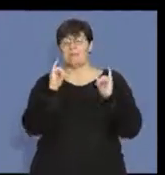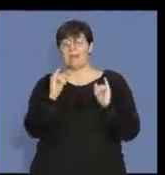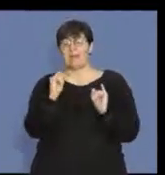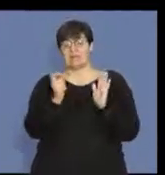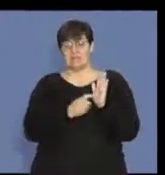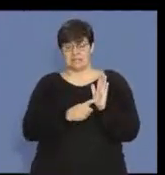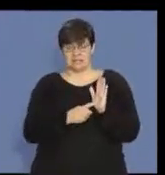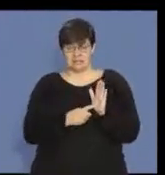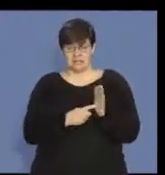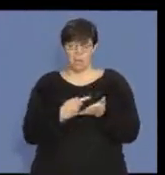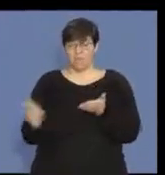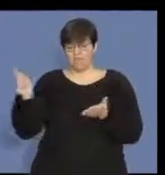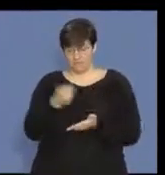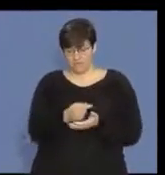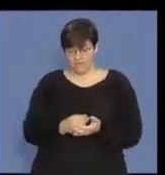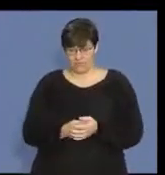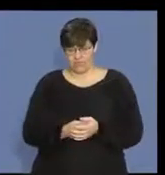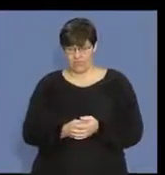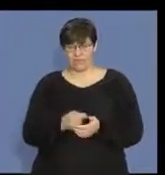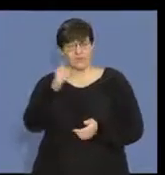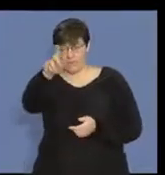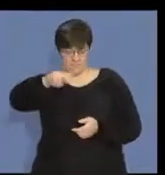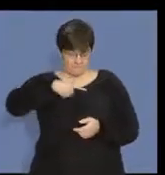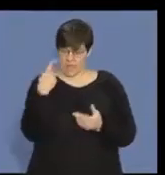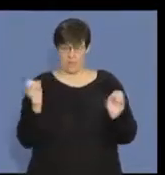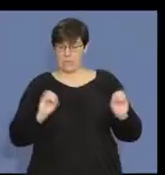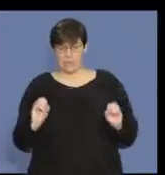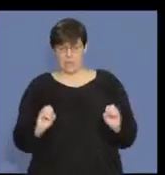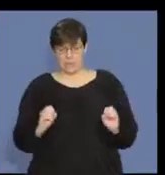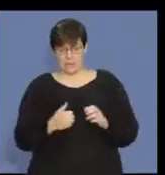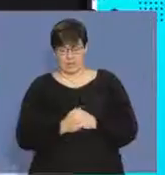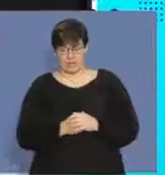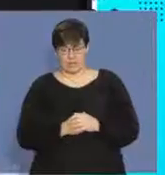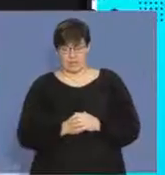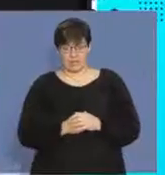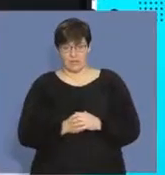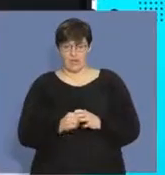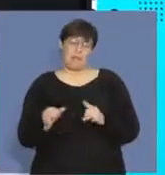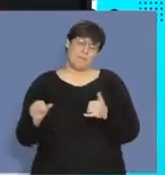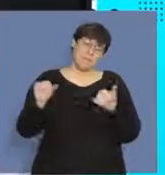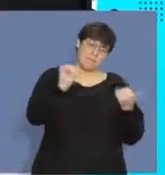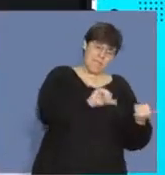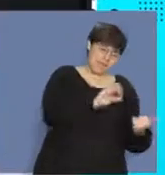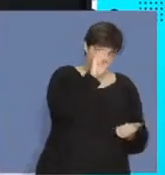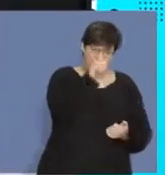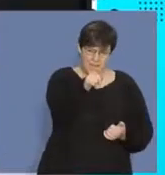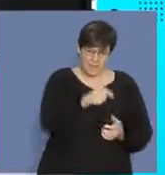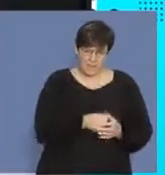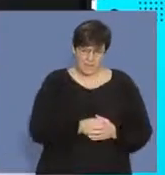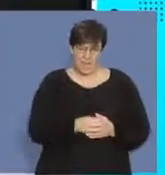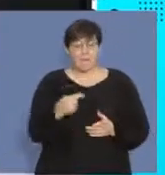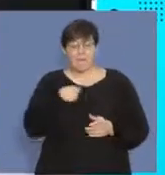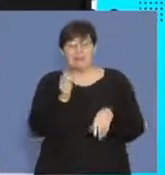on the bad debt written off. Clearly, the person has not settled the debt. Now remember, let me just take you back one